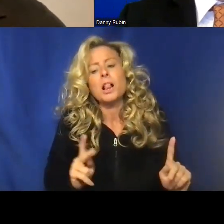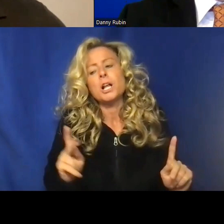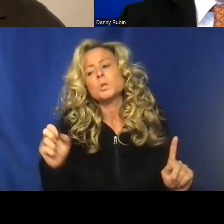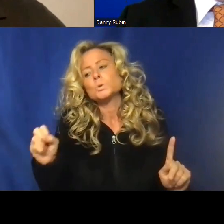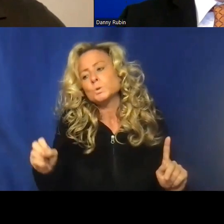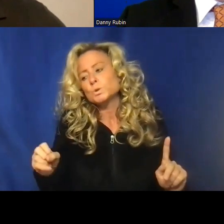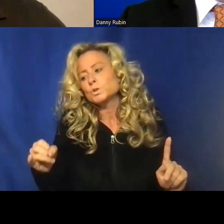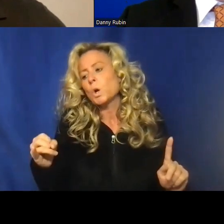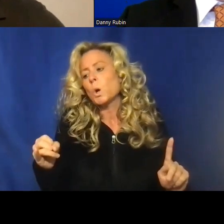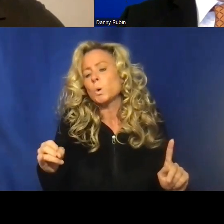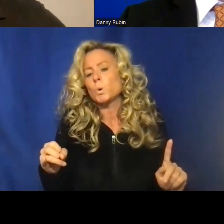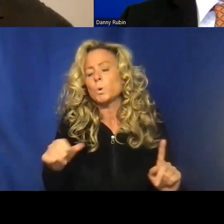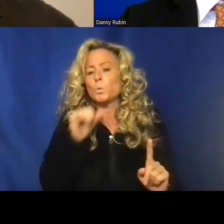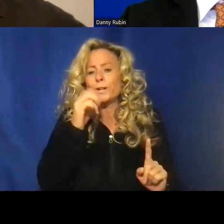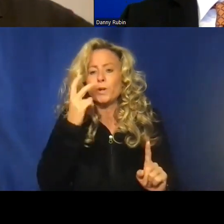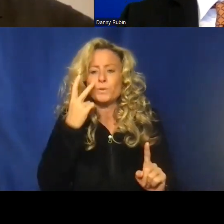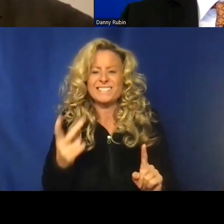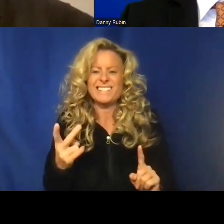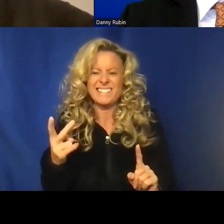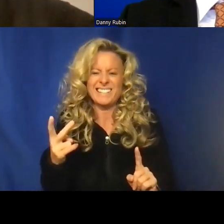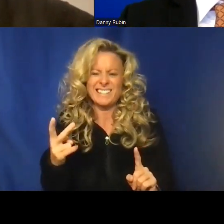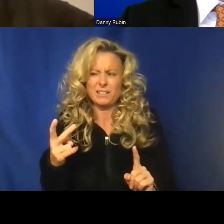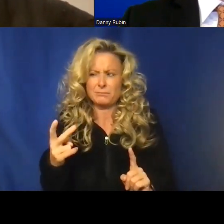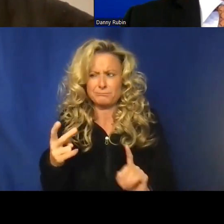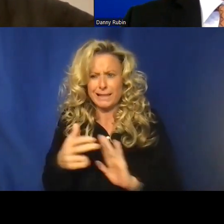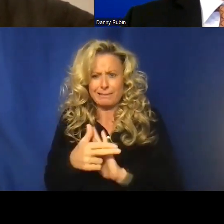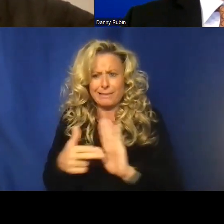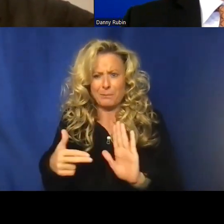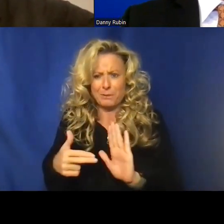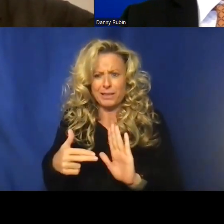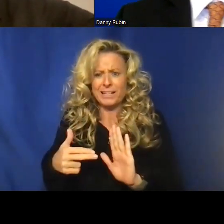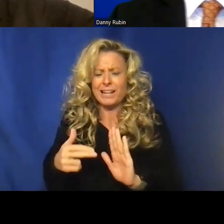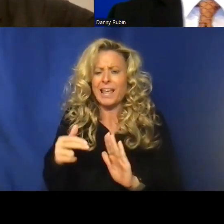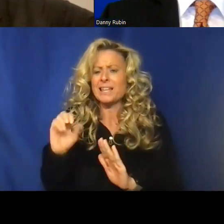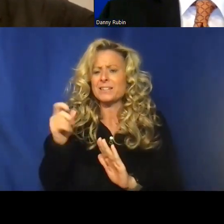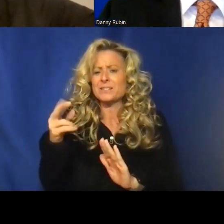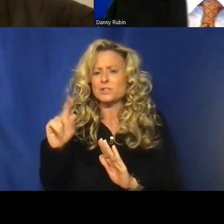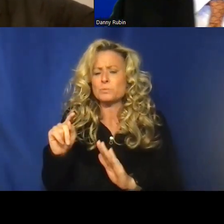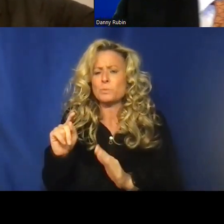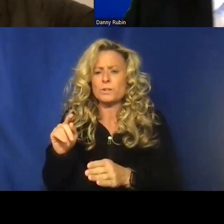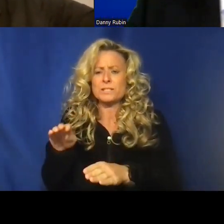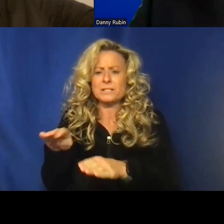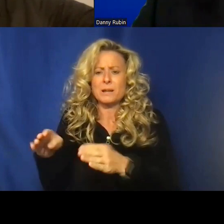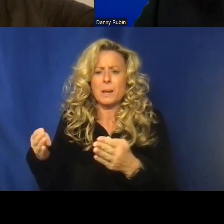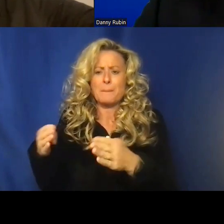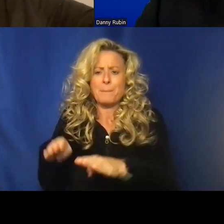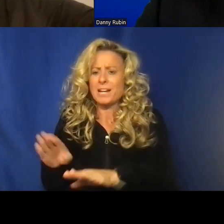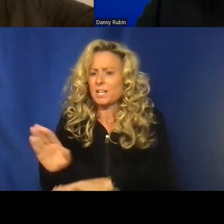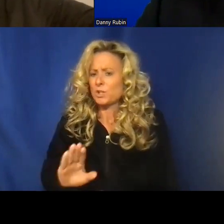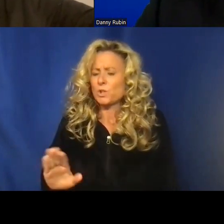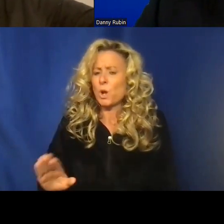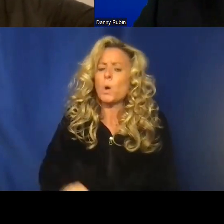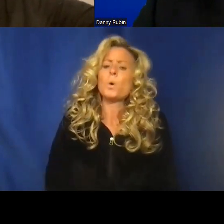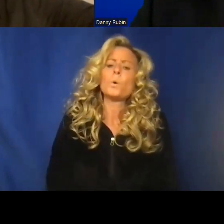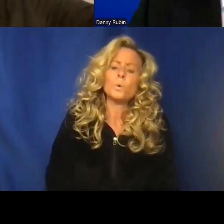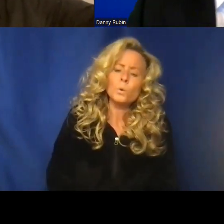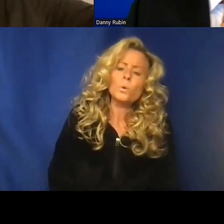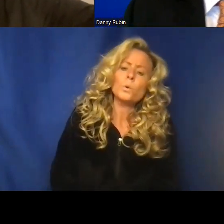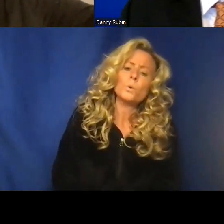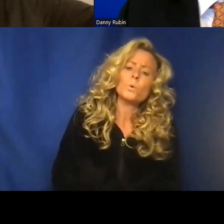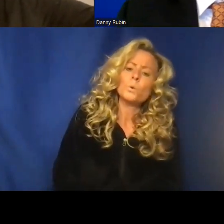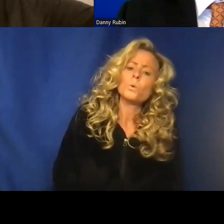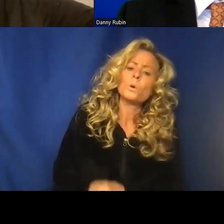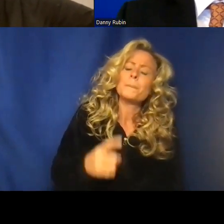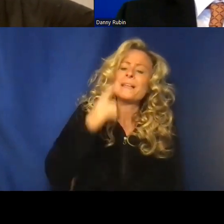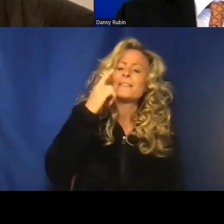if we don't see ourselves as sports betting, I don't think regulators right now see us as sports betting. Um, but I think that there's